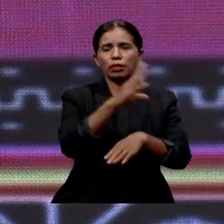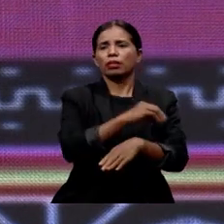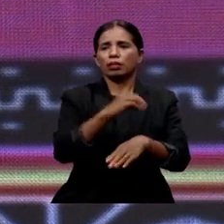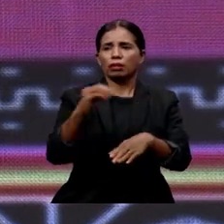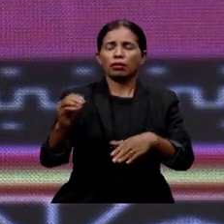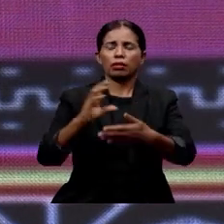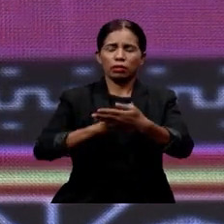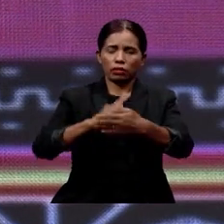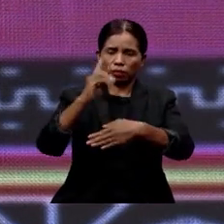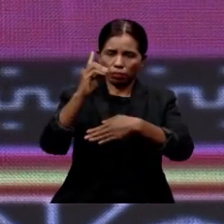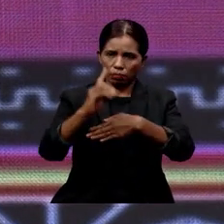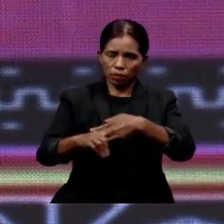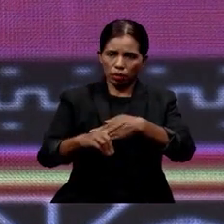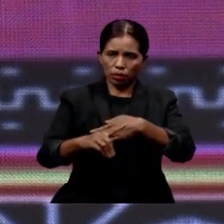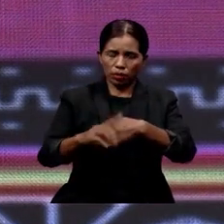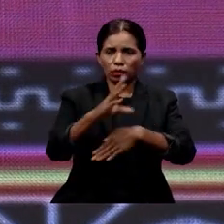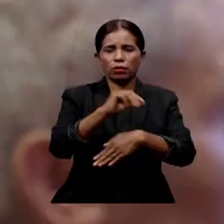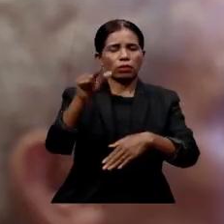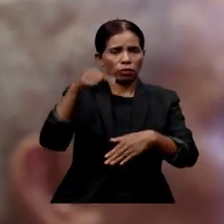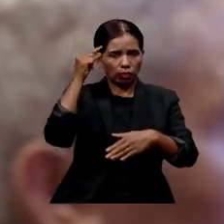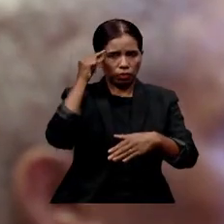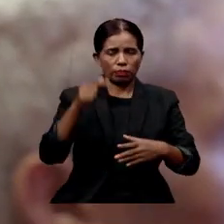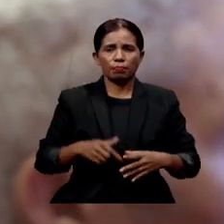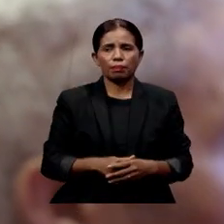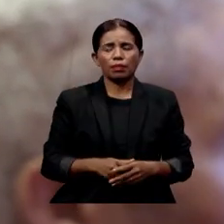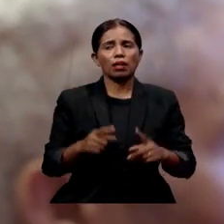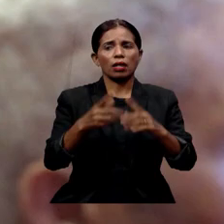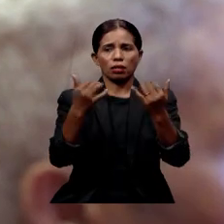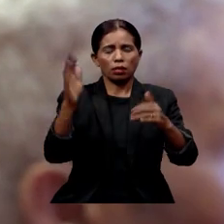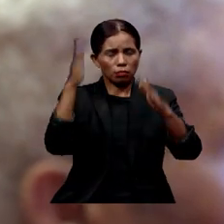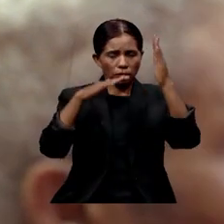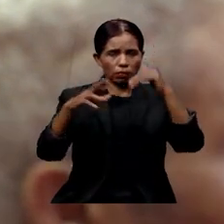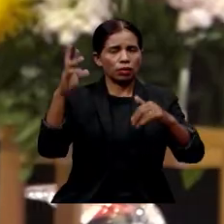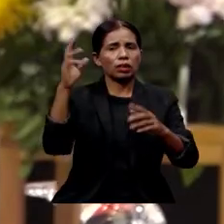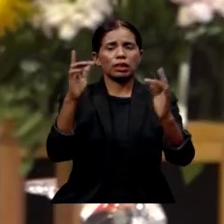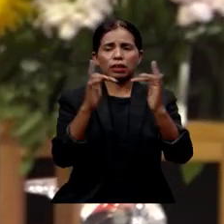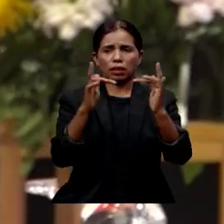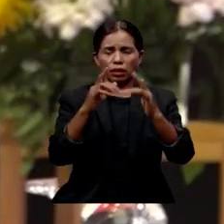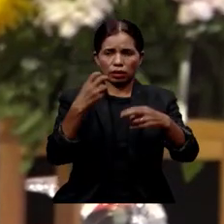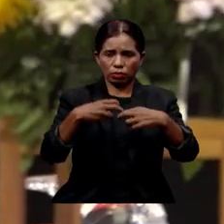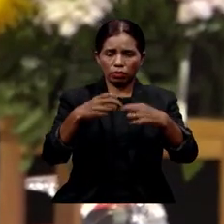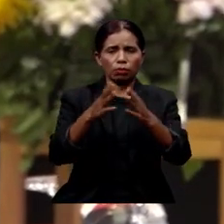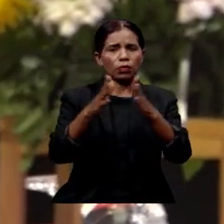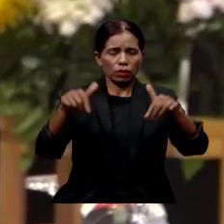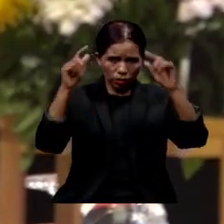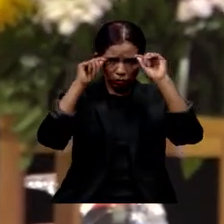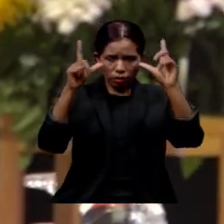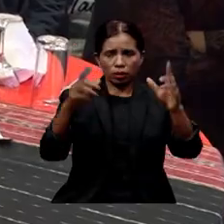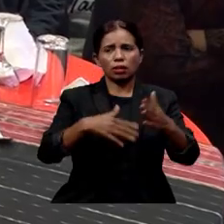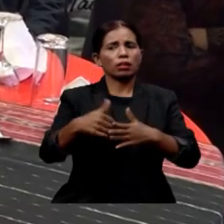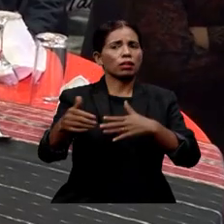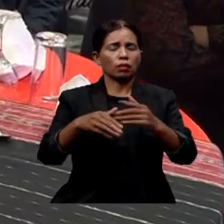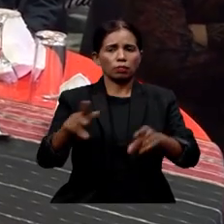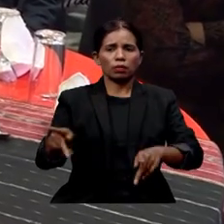economic development of our nation. Ora cidadão, problema rede internet sai desafio bot e Timor-Leste. Tama da labara,